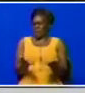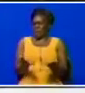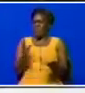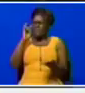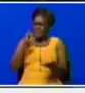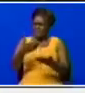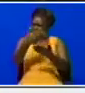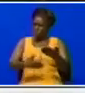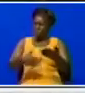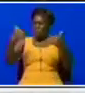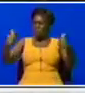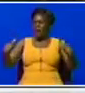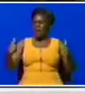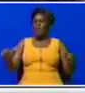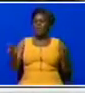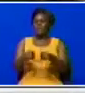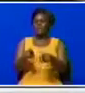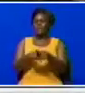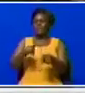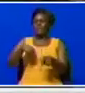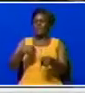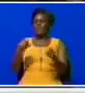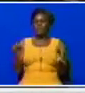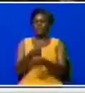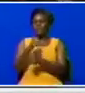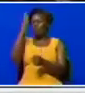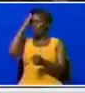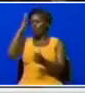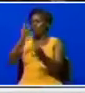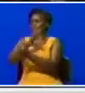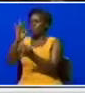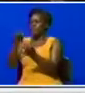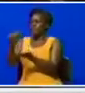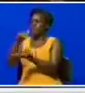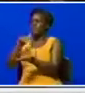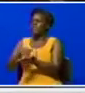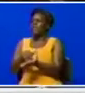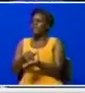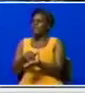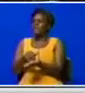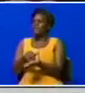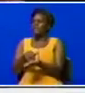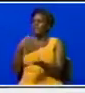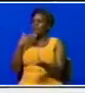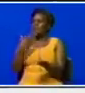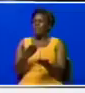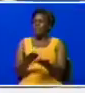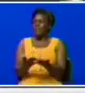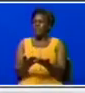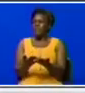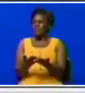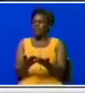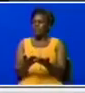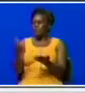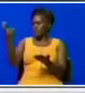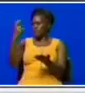Form 34As. At the same time, we are not able to know the polling centers which these results have come from. Thank you very much. Maybe for our viewers, if